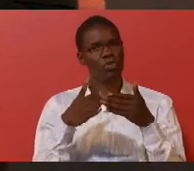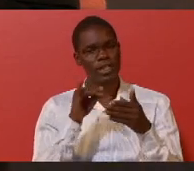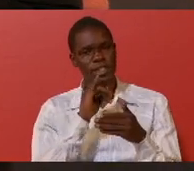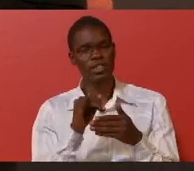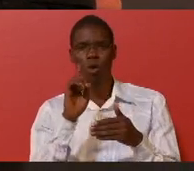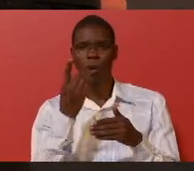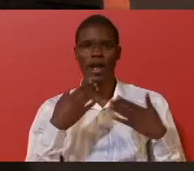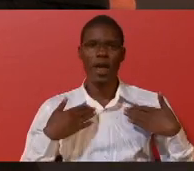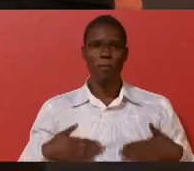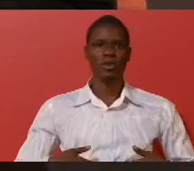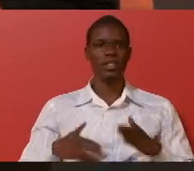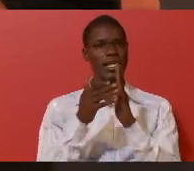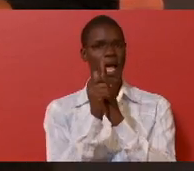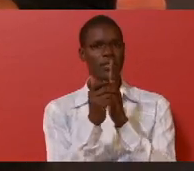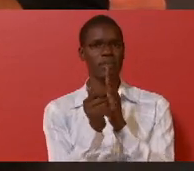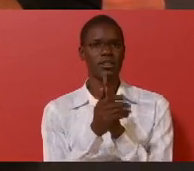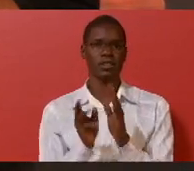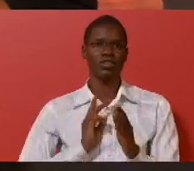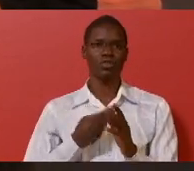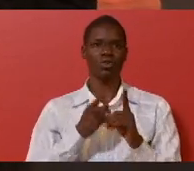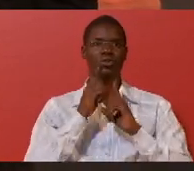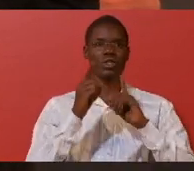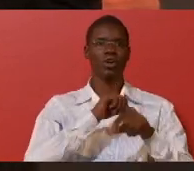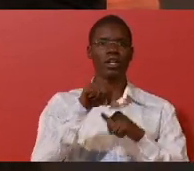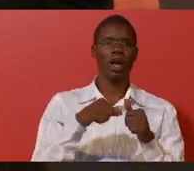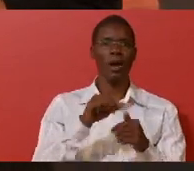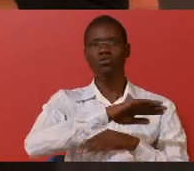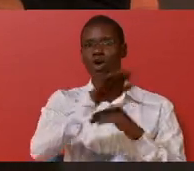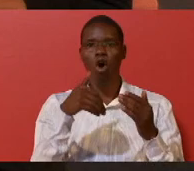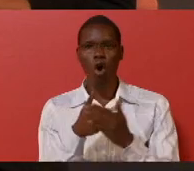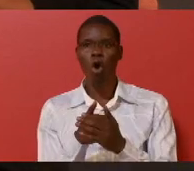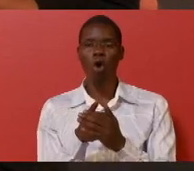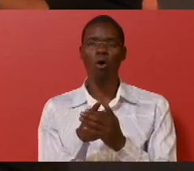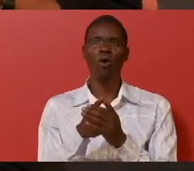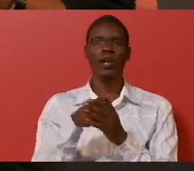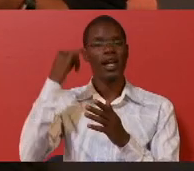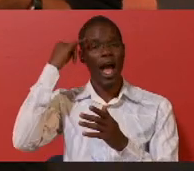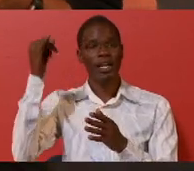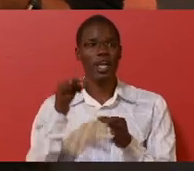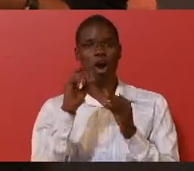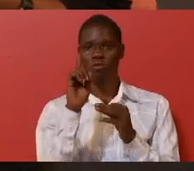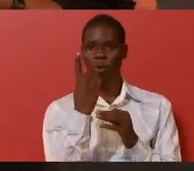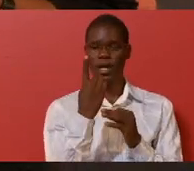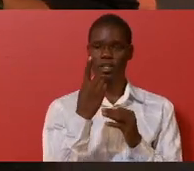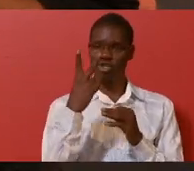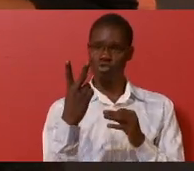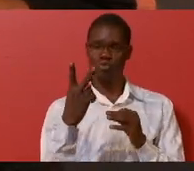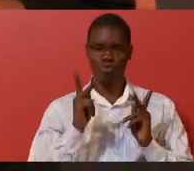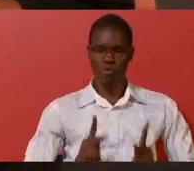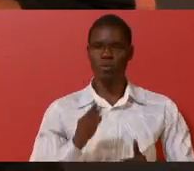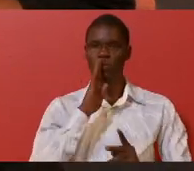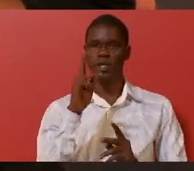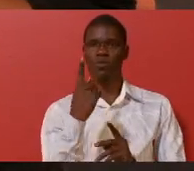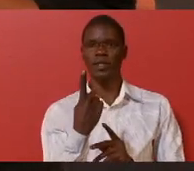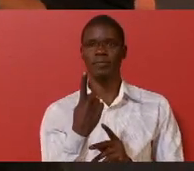flesh experience. Right, and we're talking about the whole notion of oneness, two people becoming